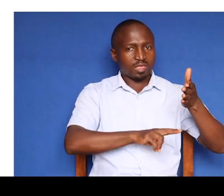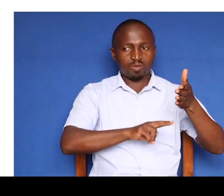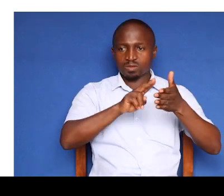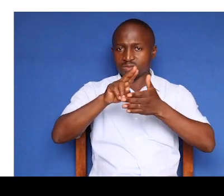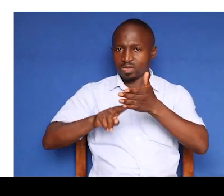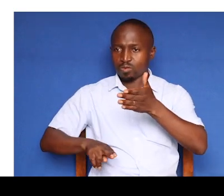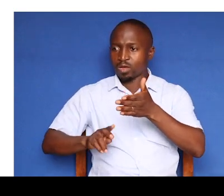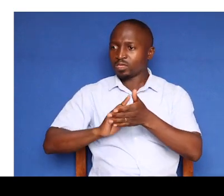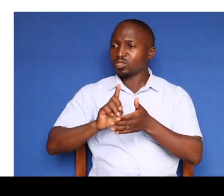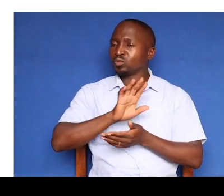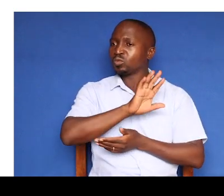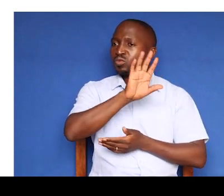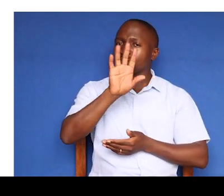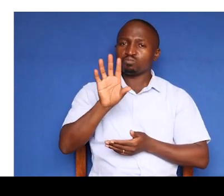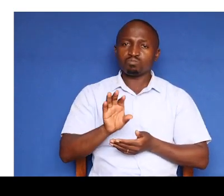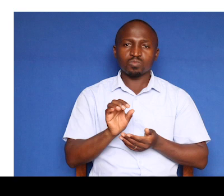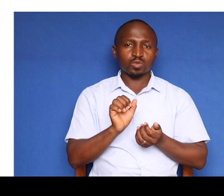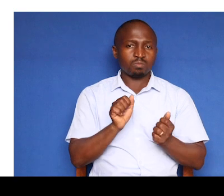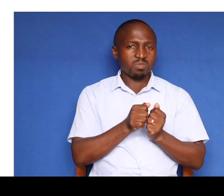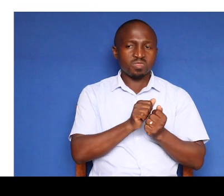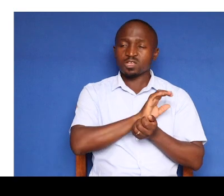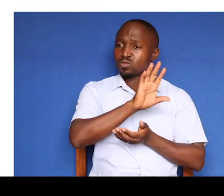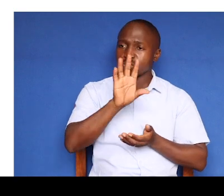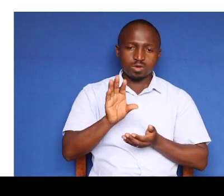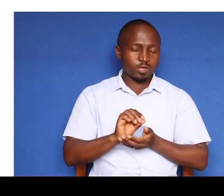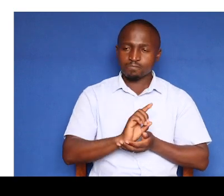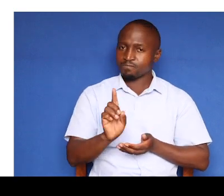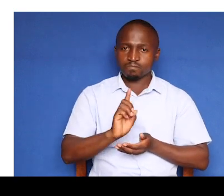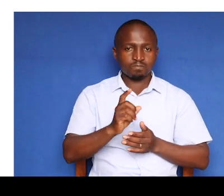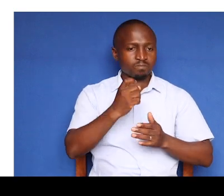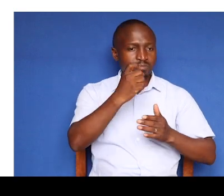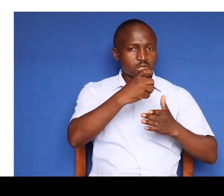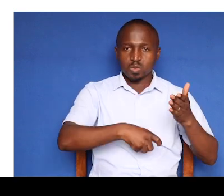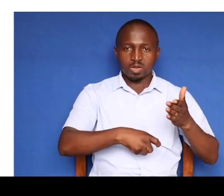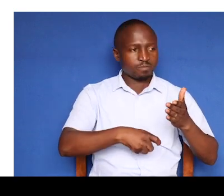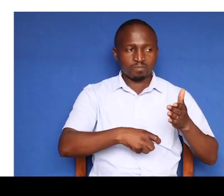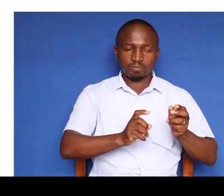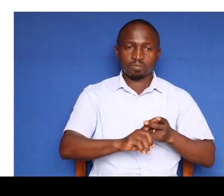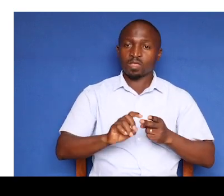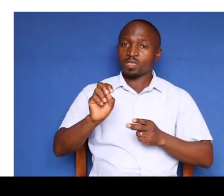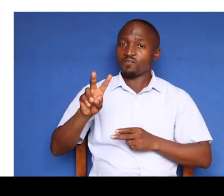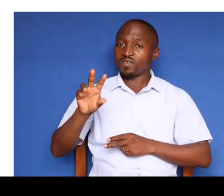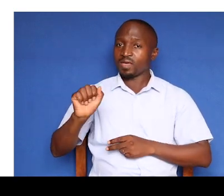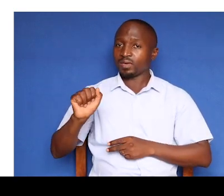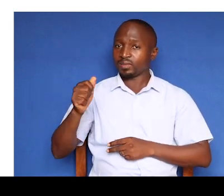are supposed to be taxed VAT rate. So VAT